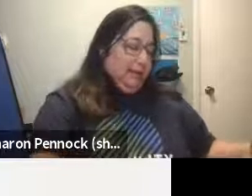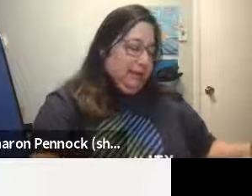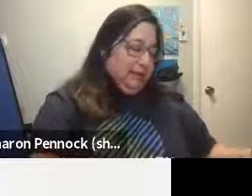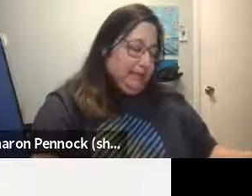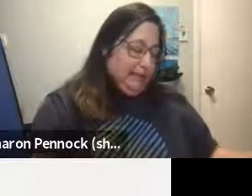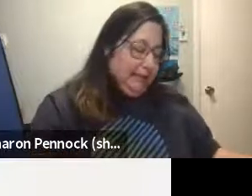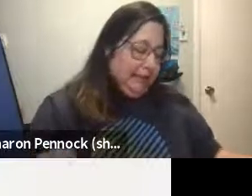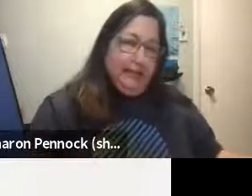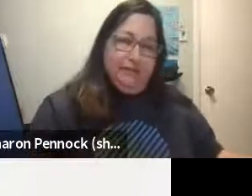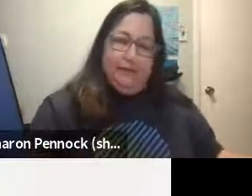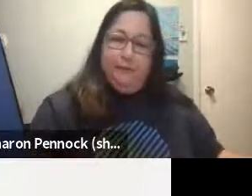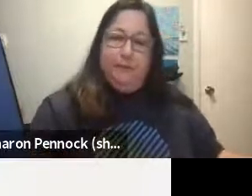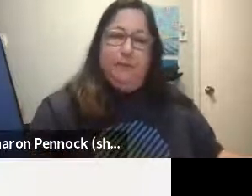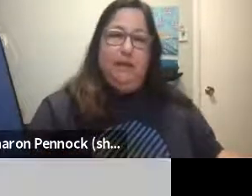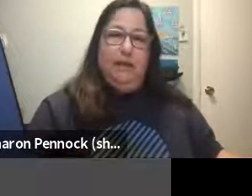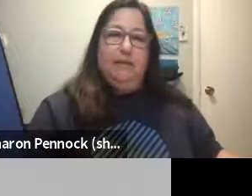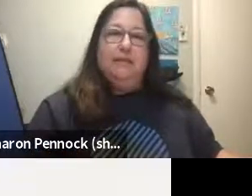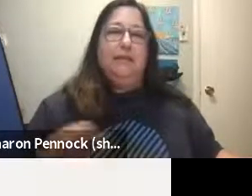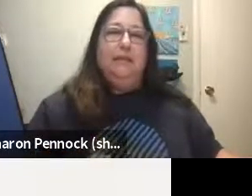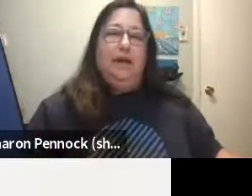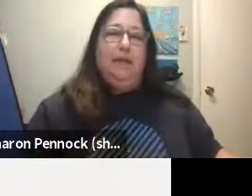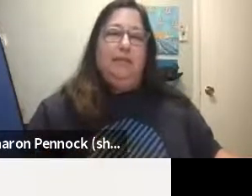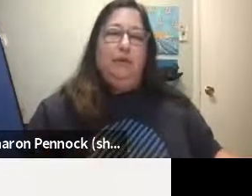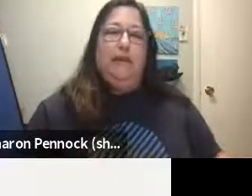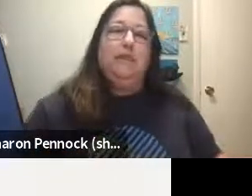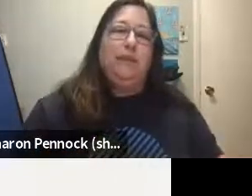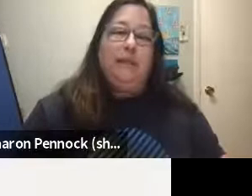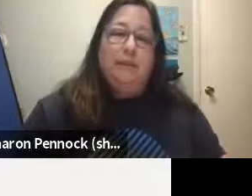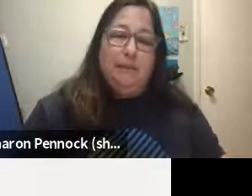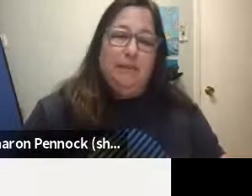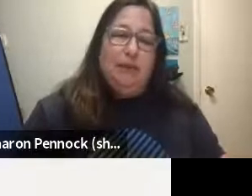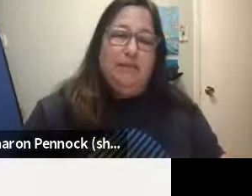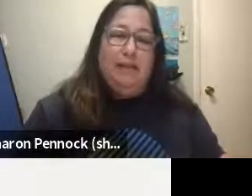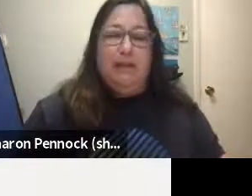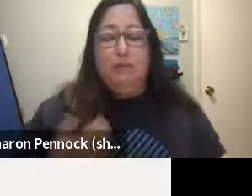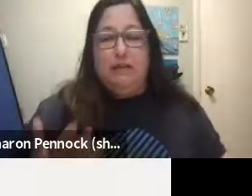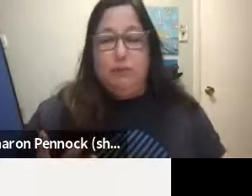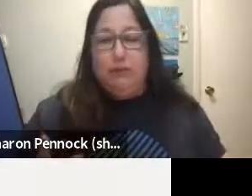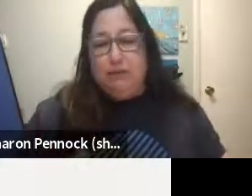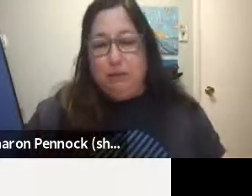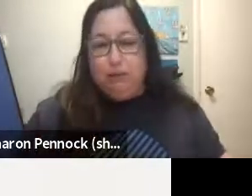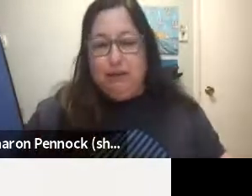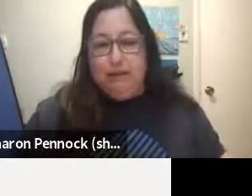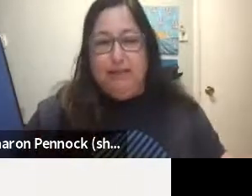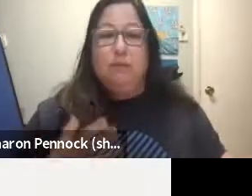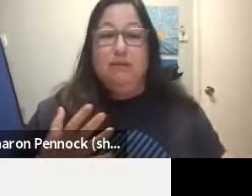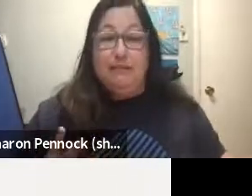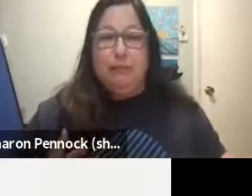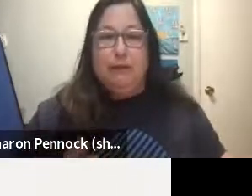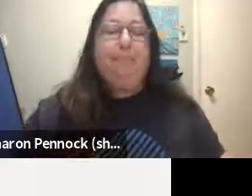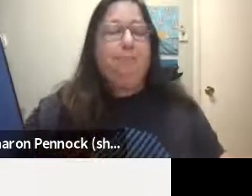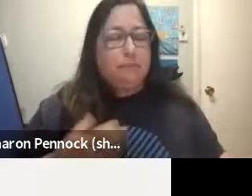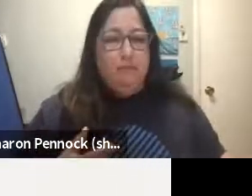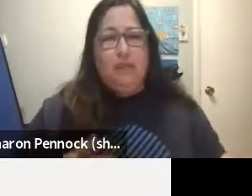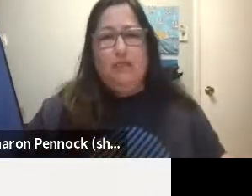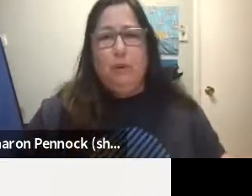And the one last link I have for you is if you'd like to read the complete drafted language, because what we've told you about today is sort of a